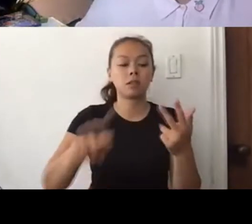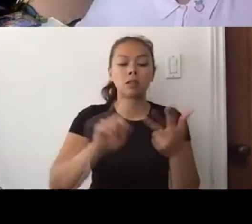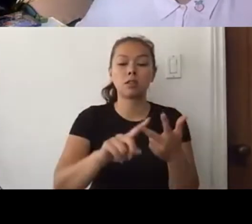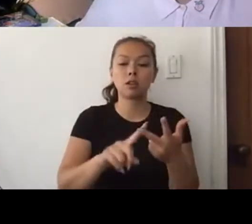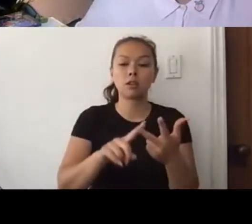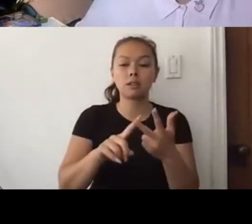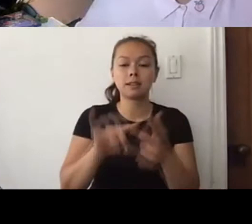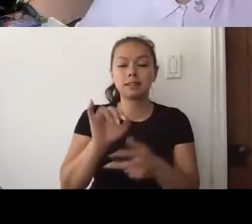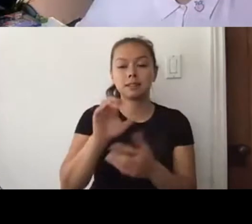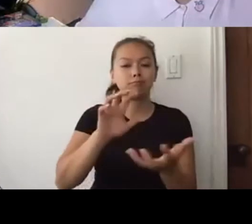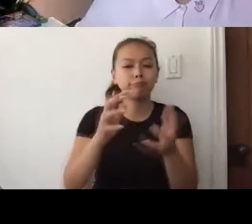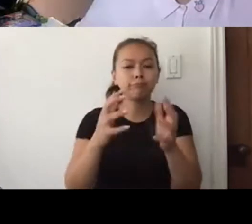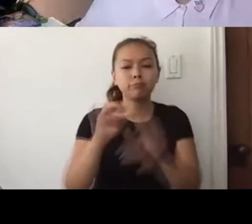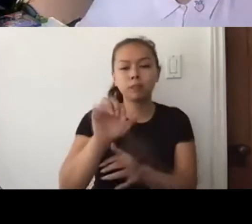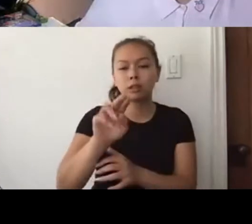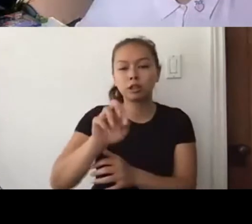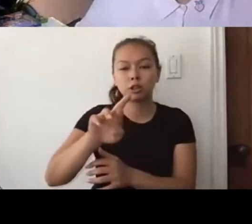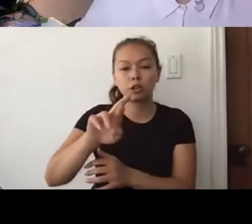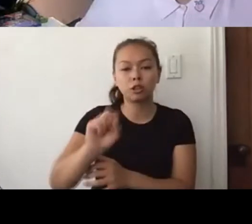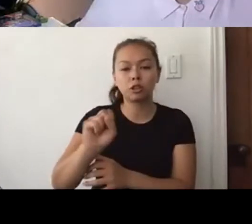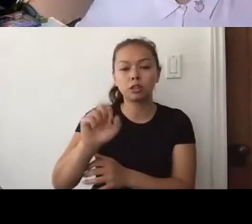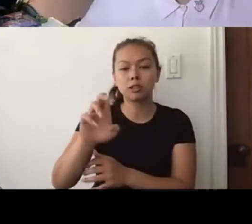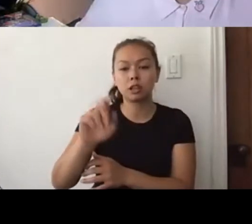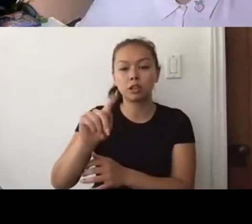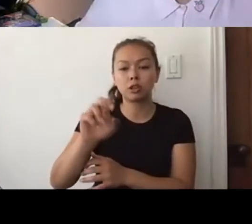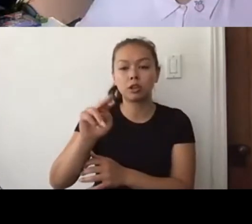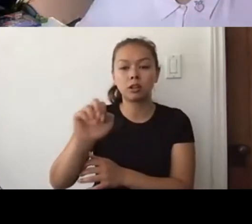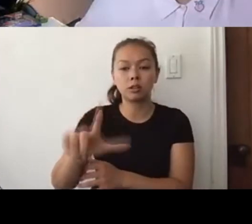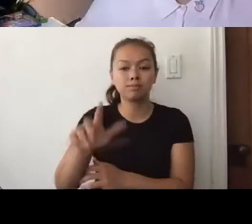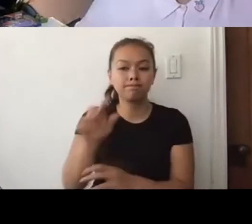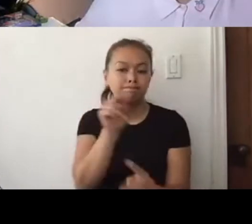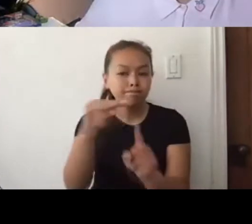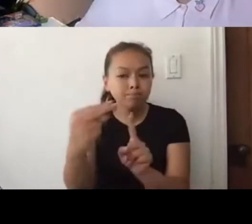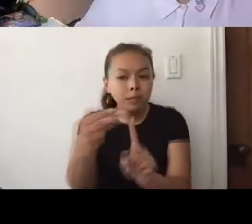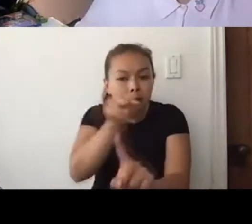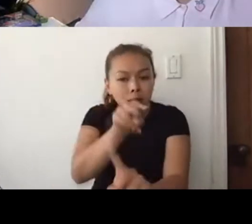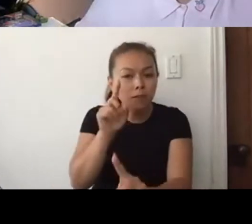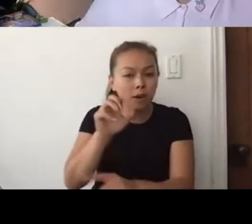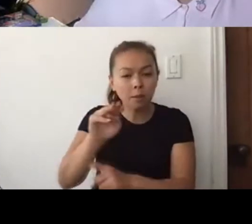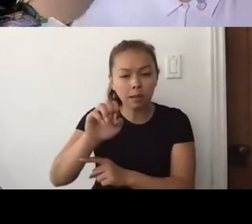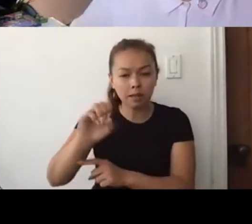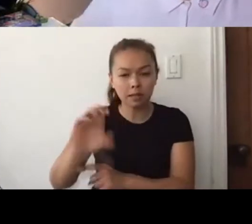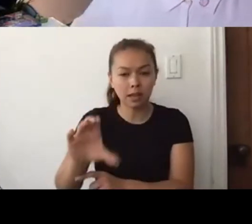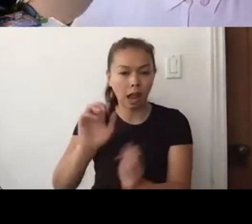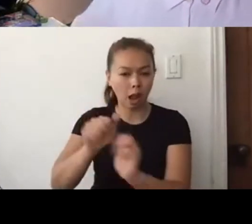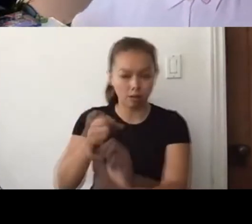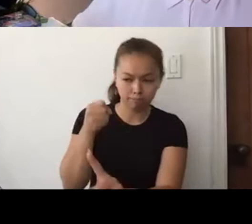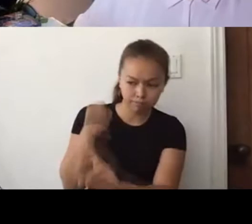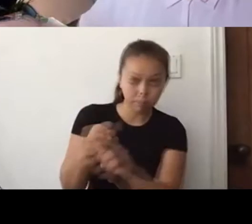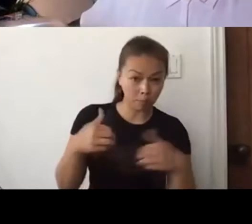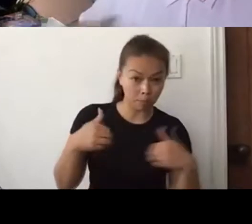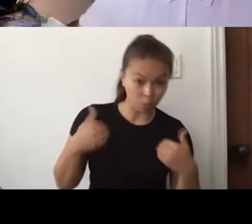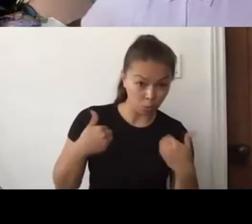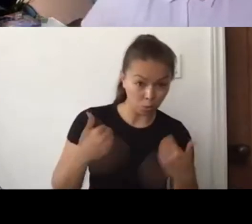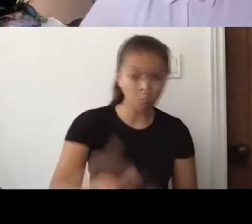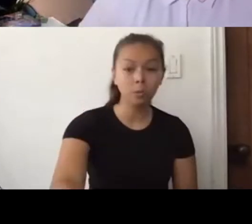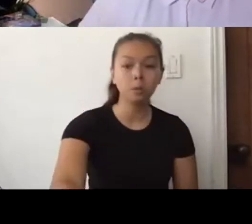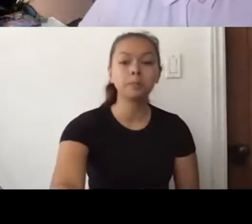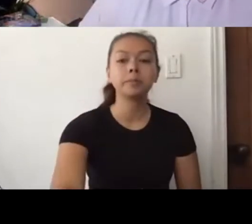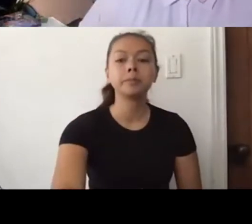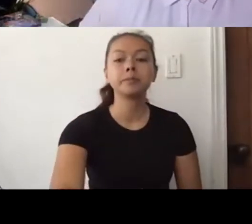the impact on youth. Theme four, the importance of allyship towards those who do not identify as